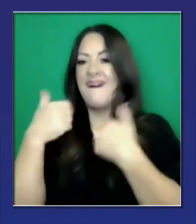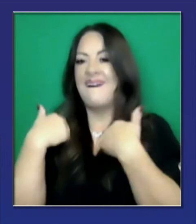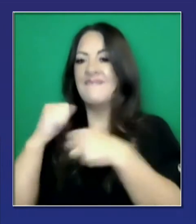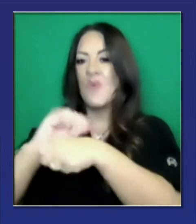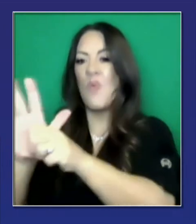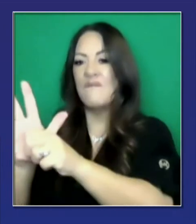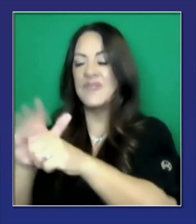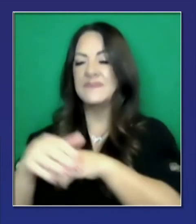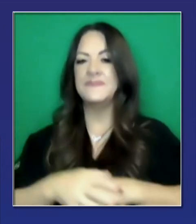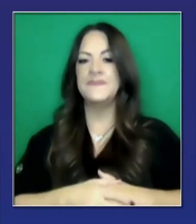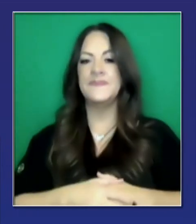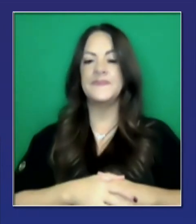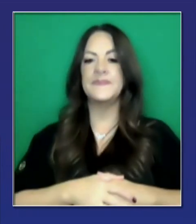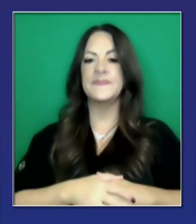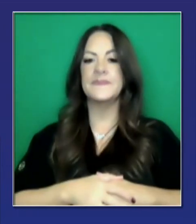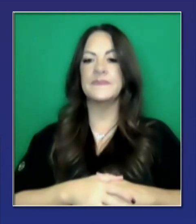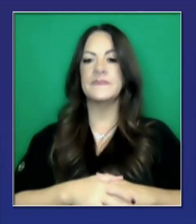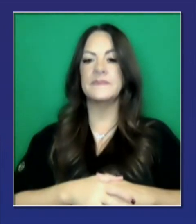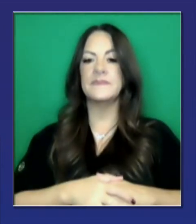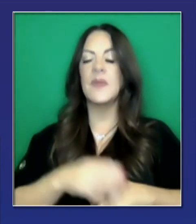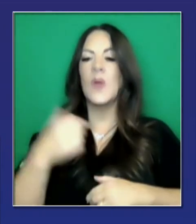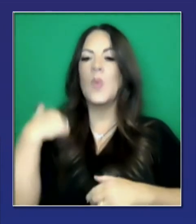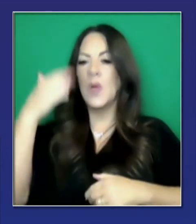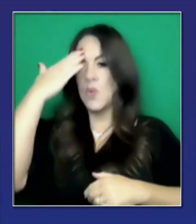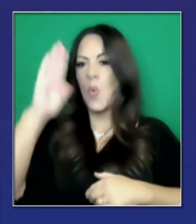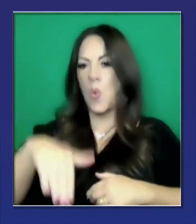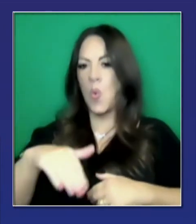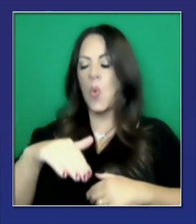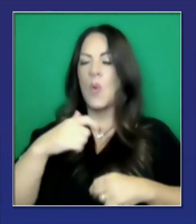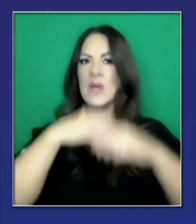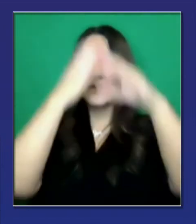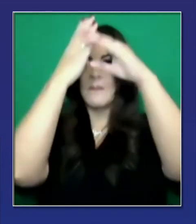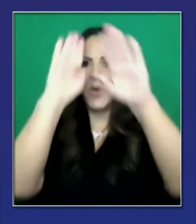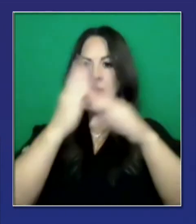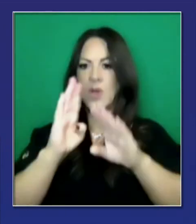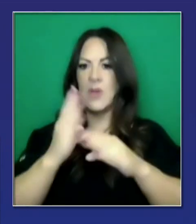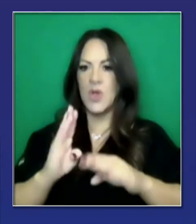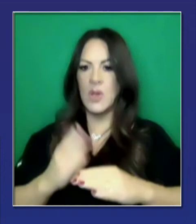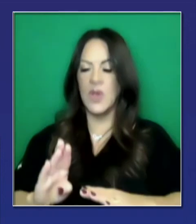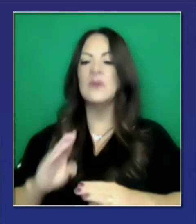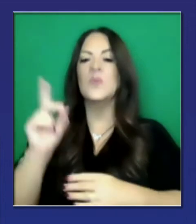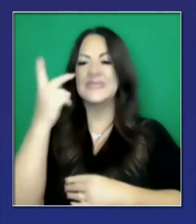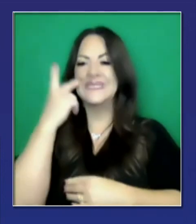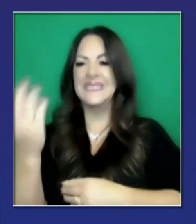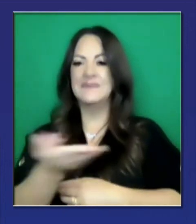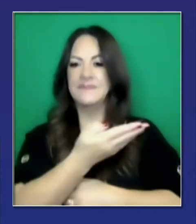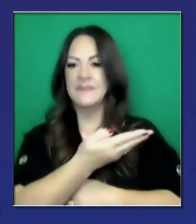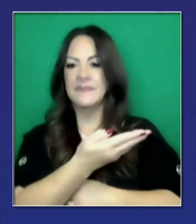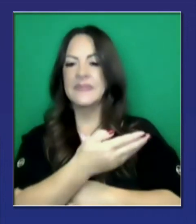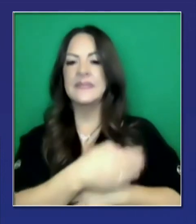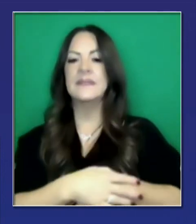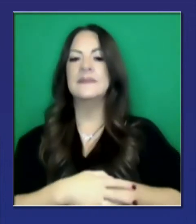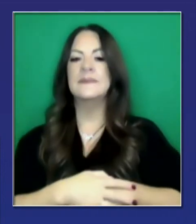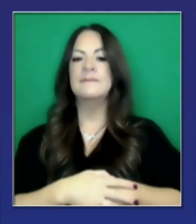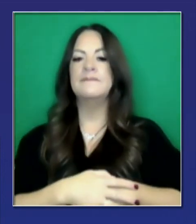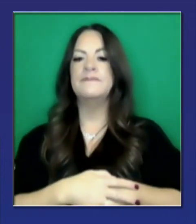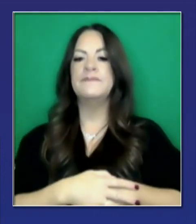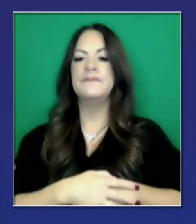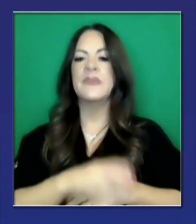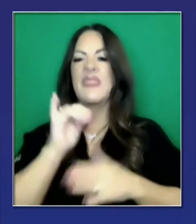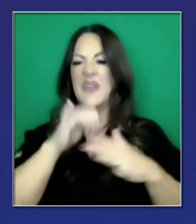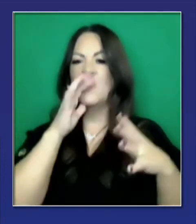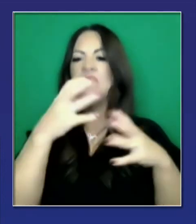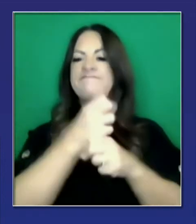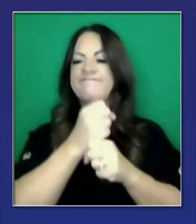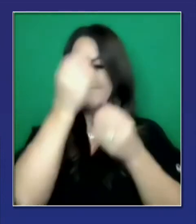The plateauing is in the aggregate. Regional by region, you're seeing a completely different story. And this is a slide that I think sums it